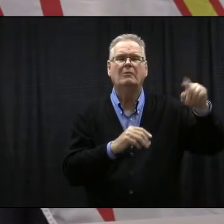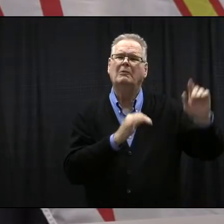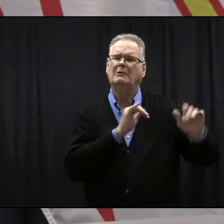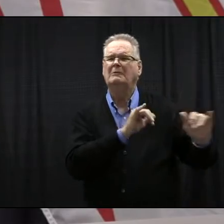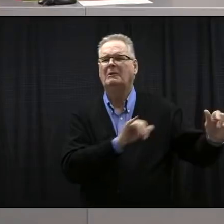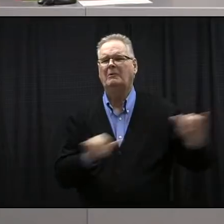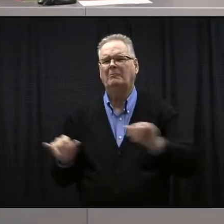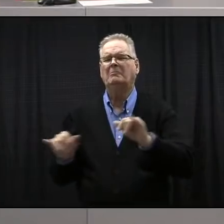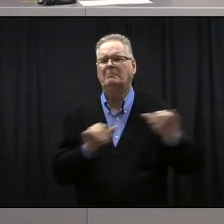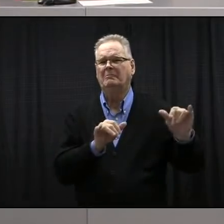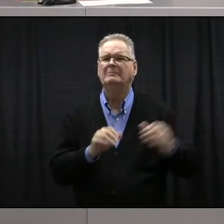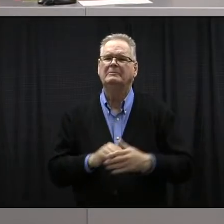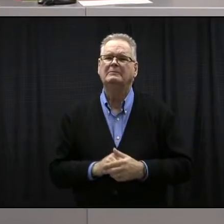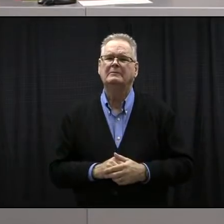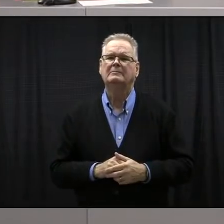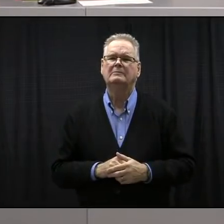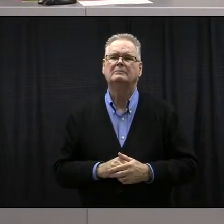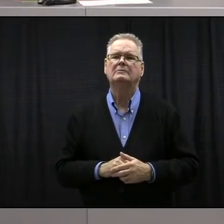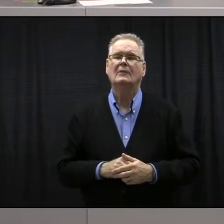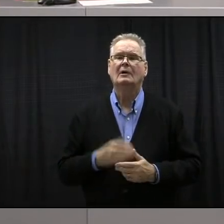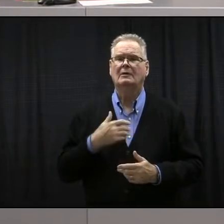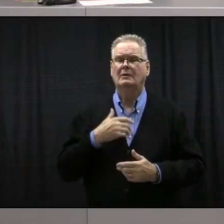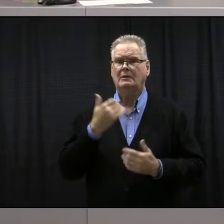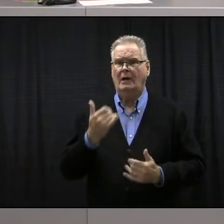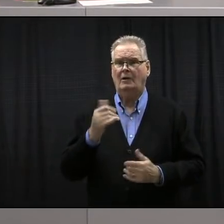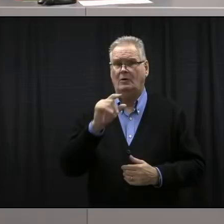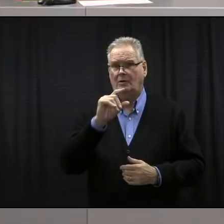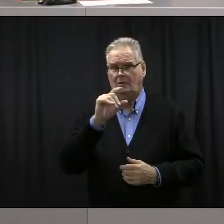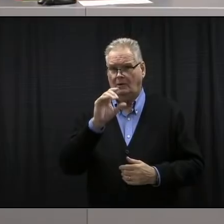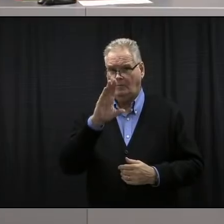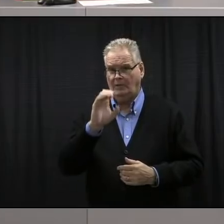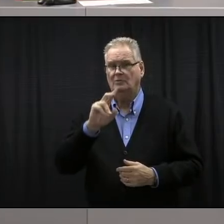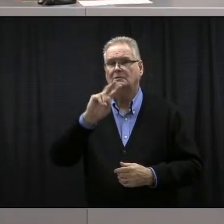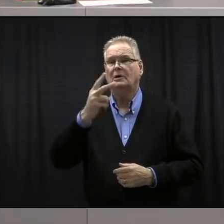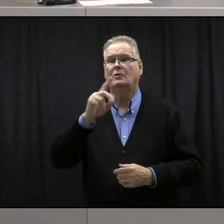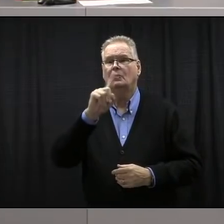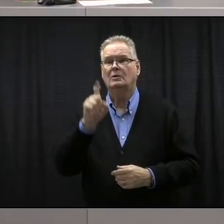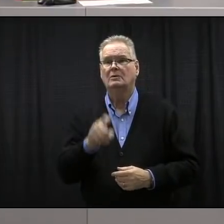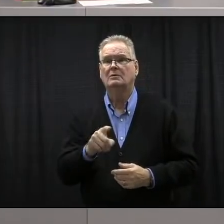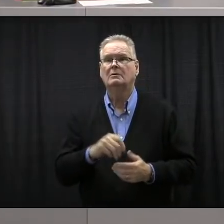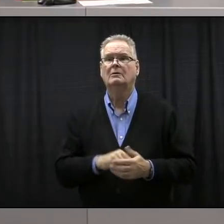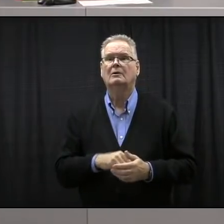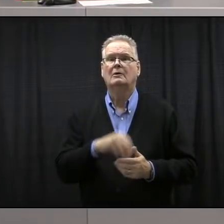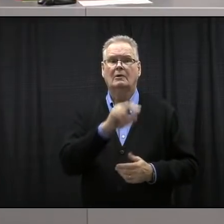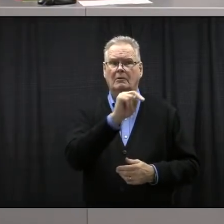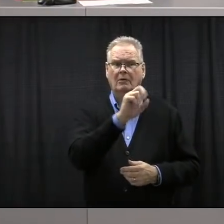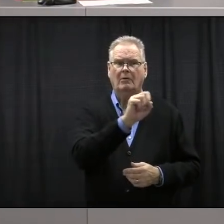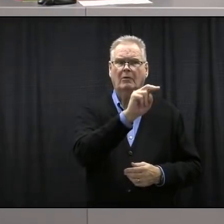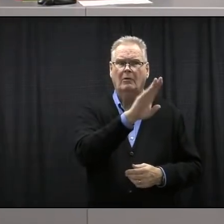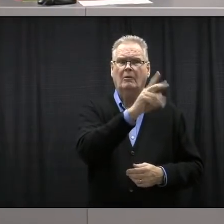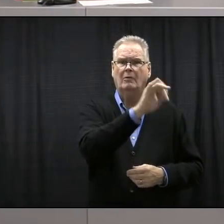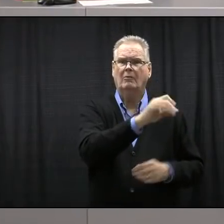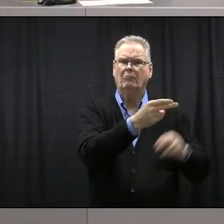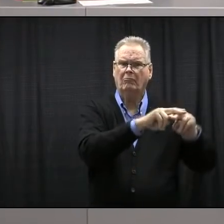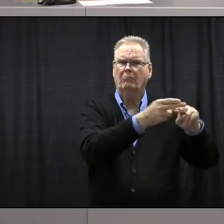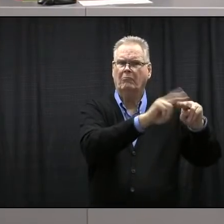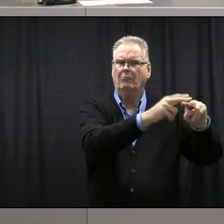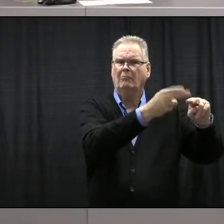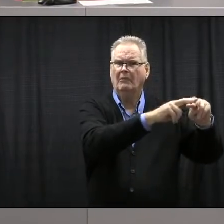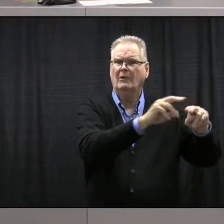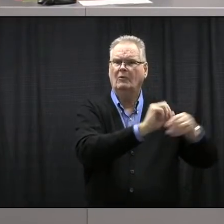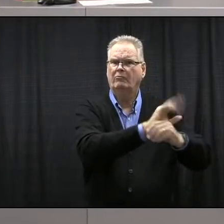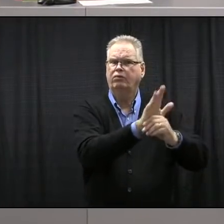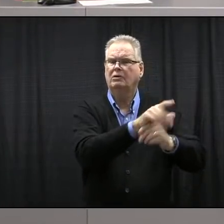waves, is there a world under which you would allow unvaccinated people from those provinces to enter Newfoundland and